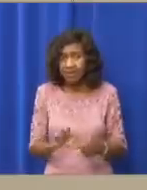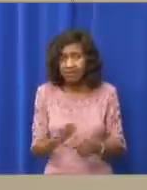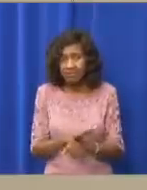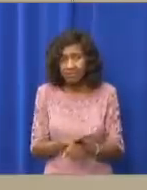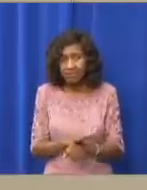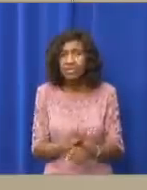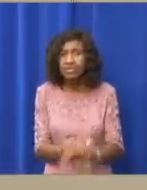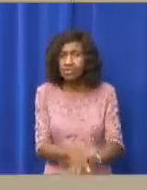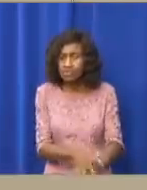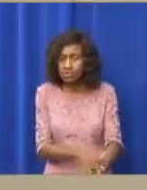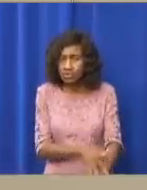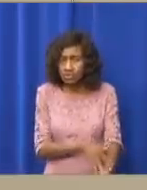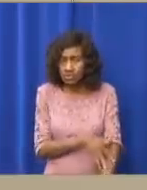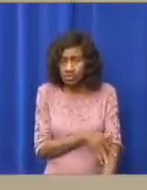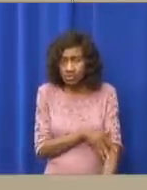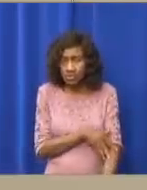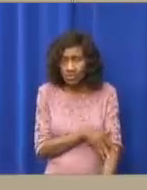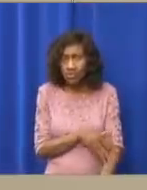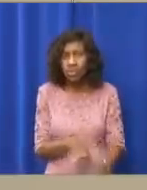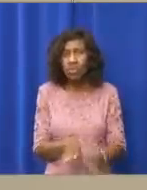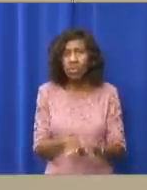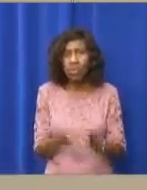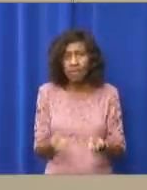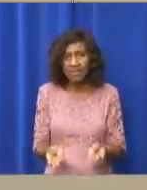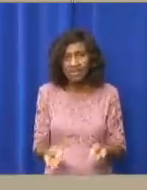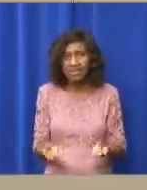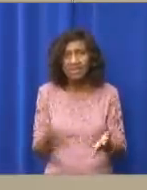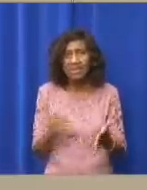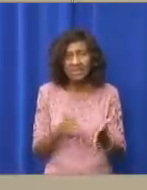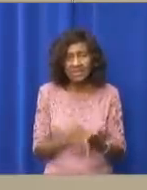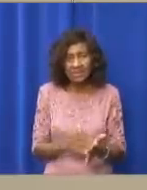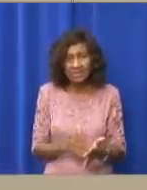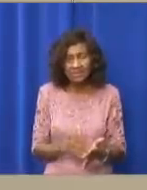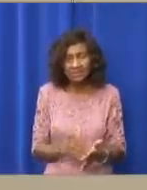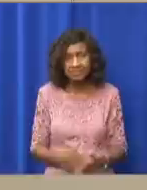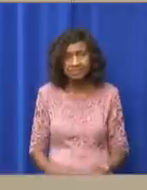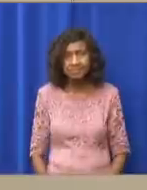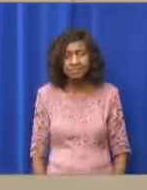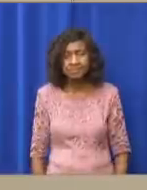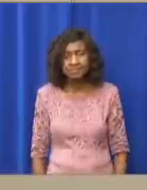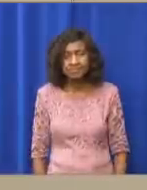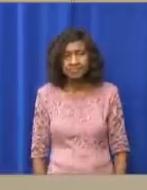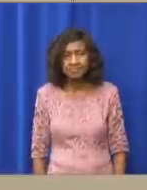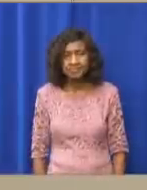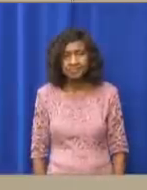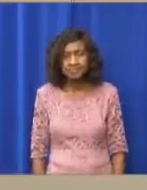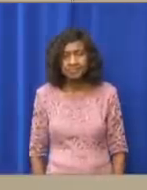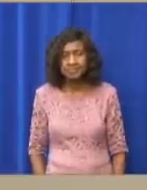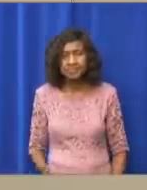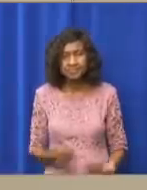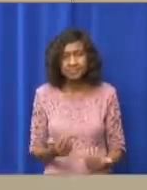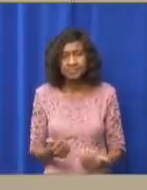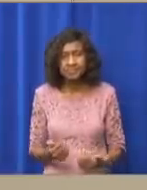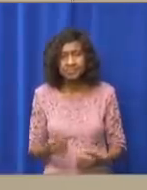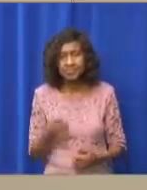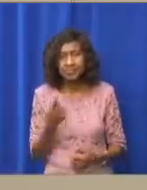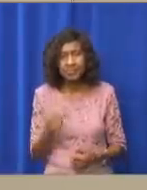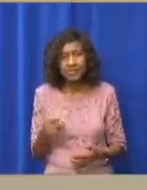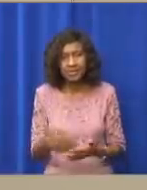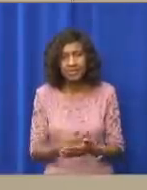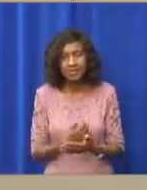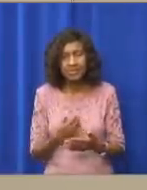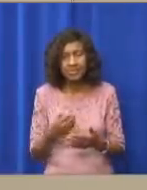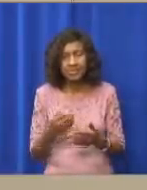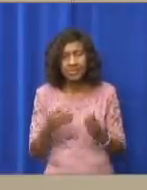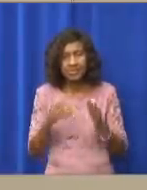with the social bits of the new shelter-in-place provisions that